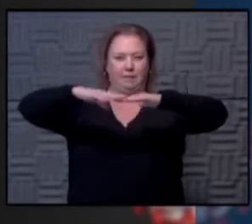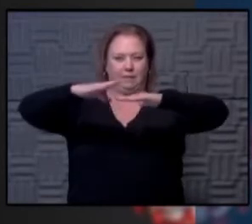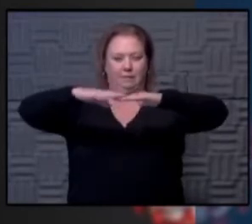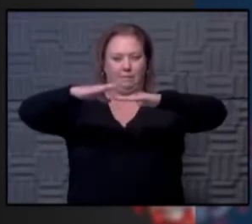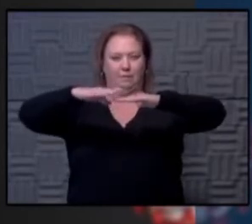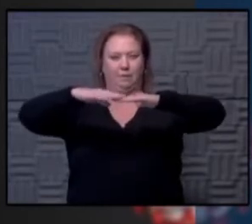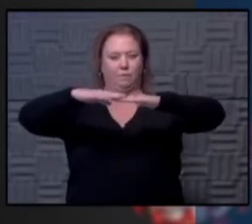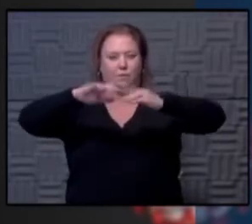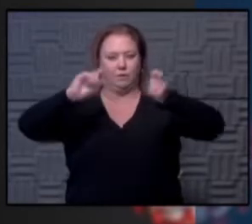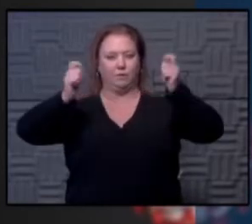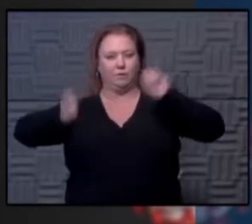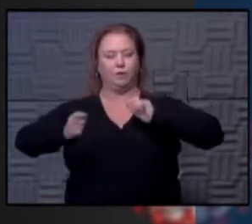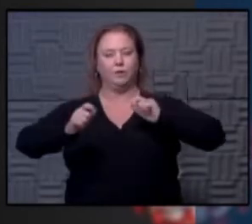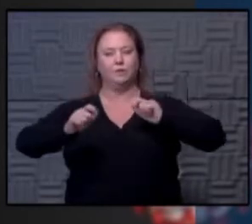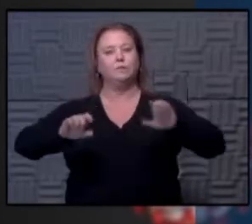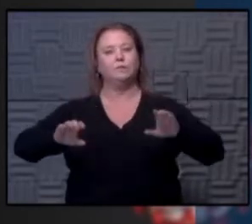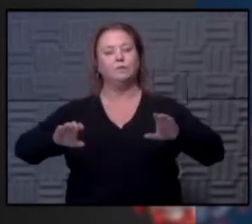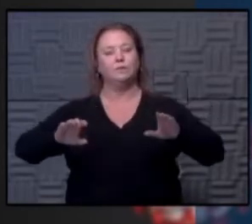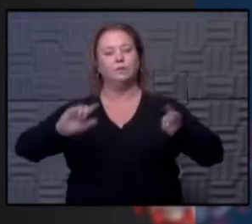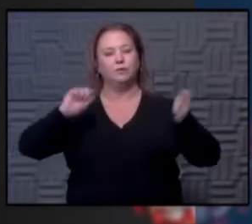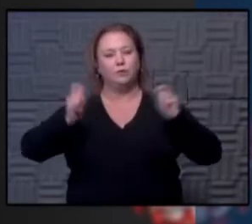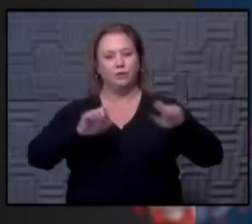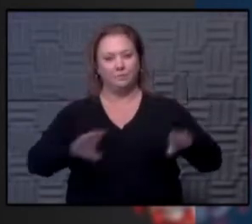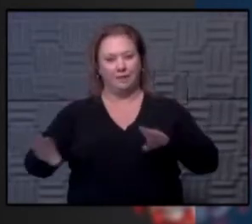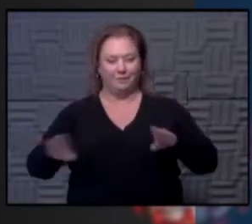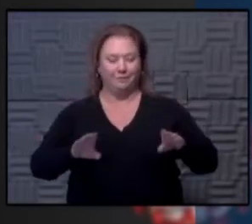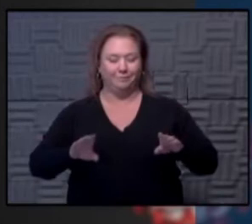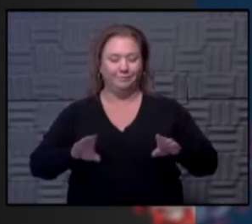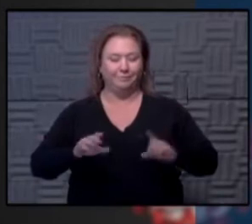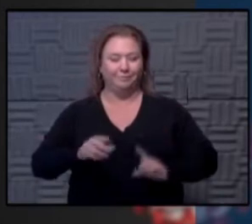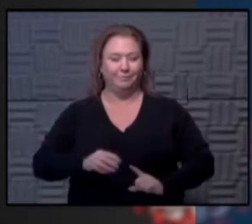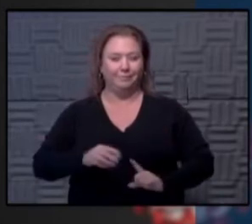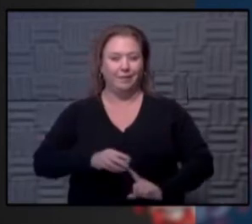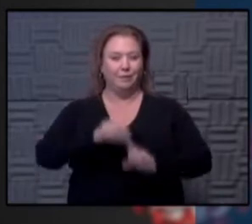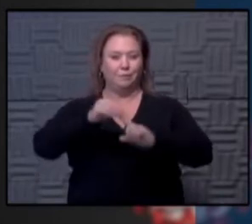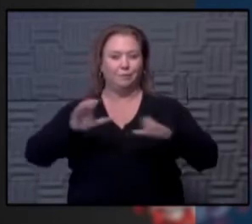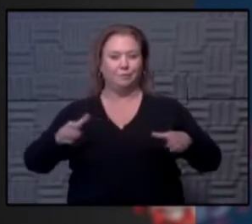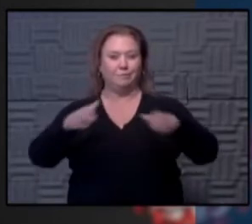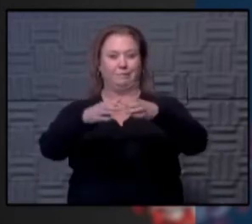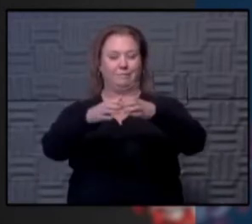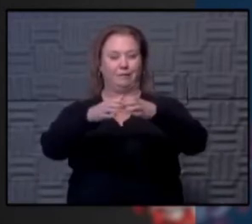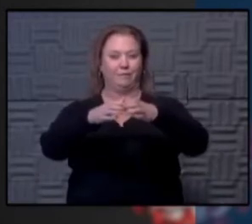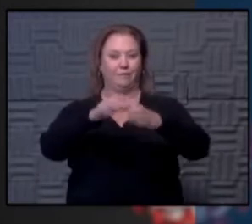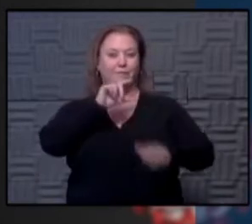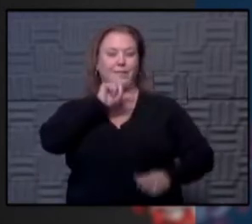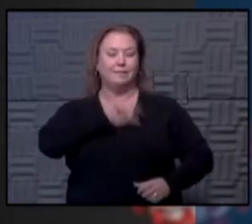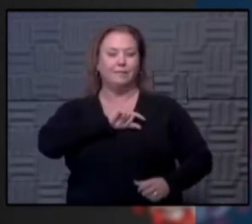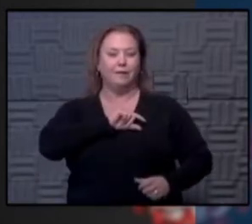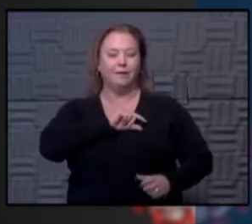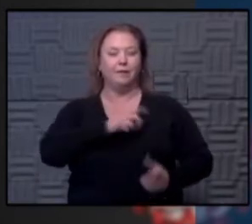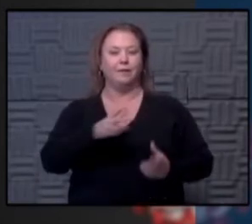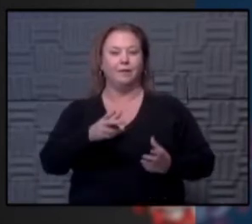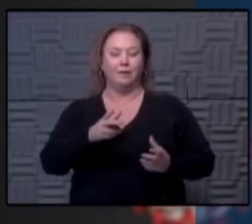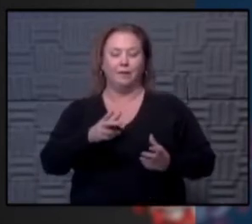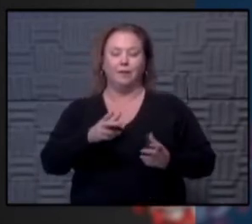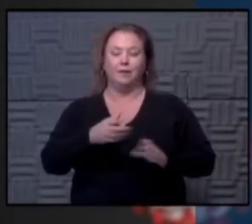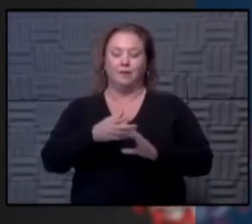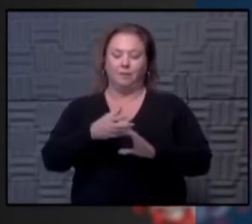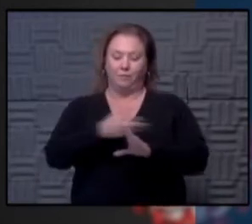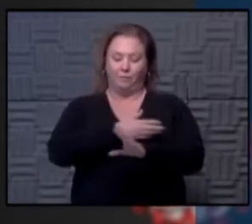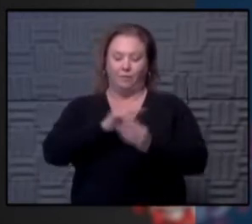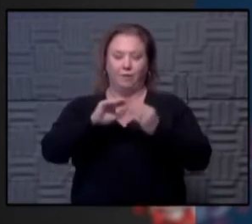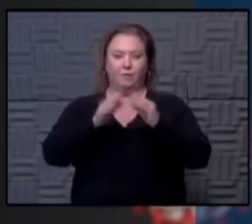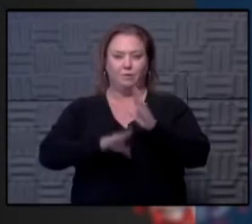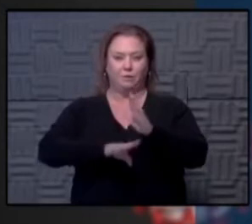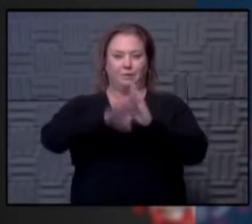a change in behavior, including gathering for a holiday as a change in behavior, before we really start to ramp up in number of new